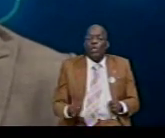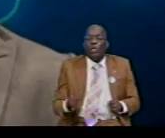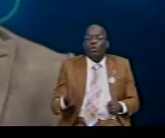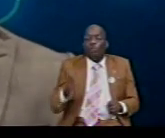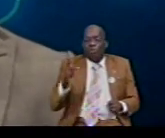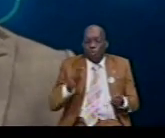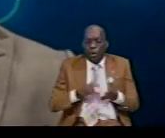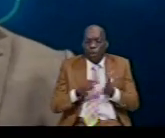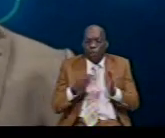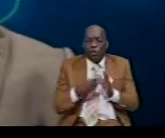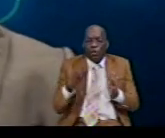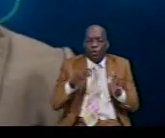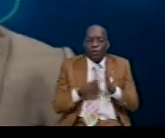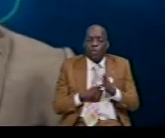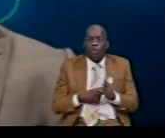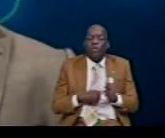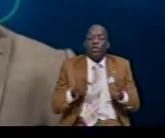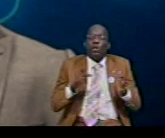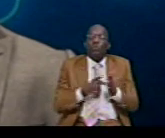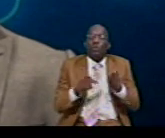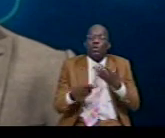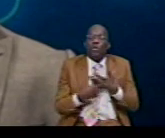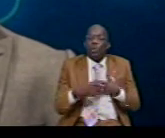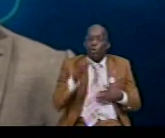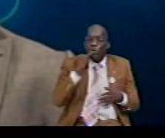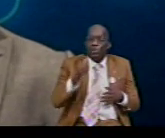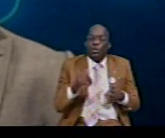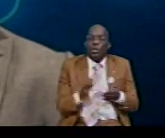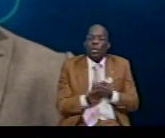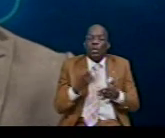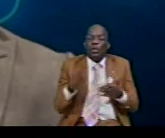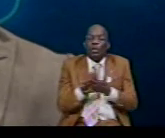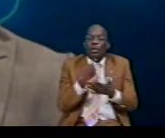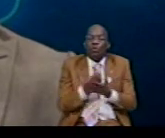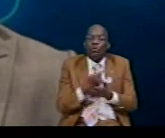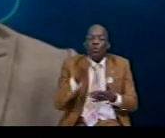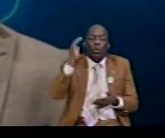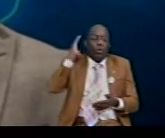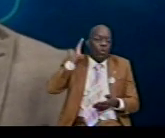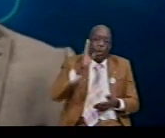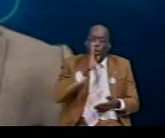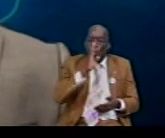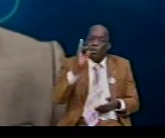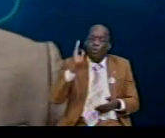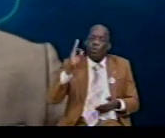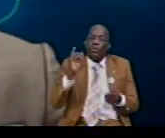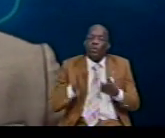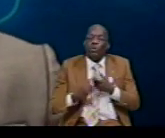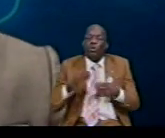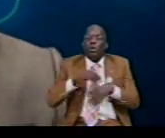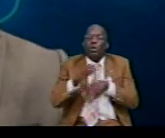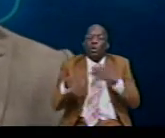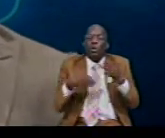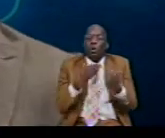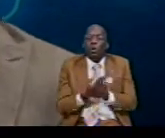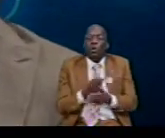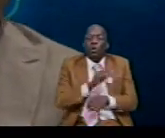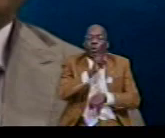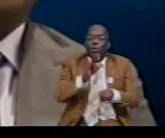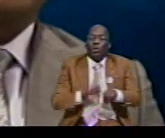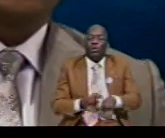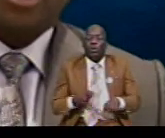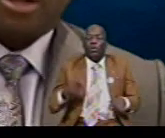be preached in all the nations. And he has been working tirelessly to make this happen. We're going to pray for him that this